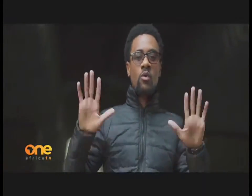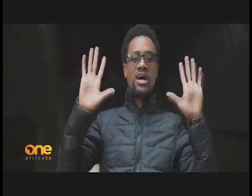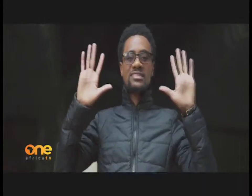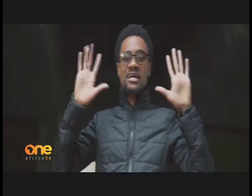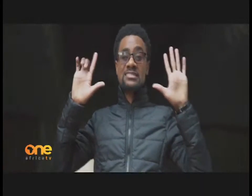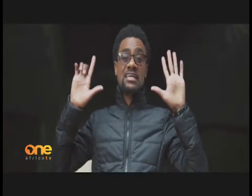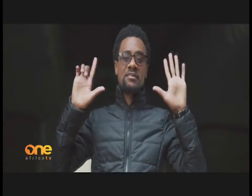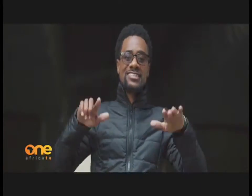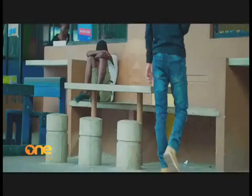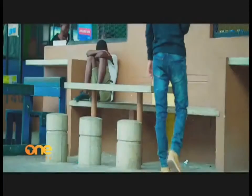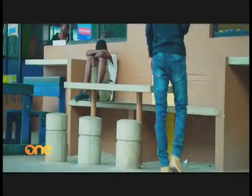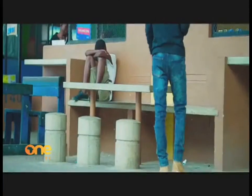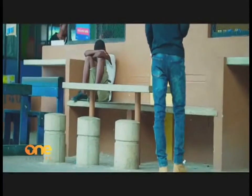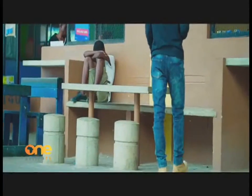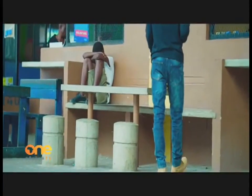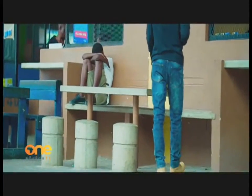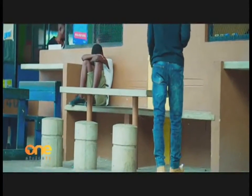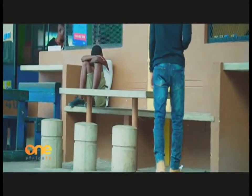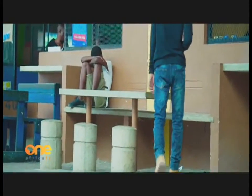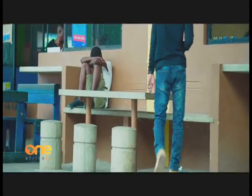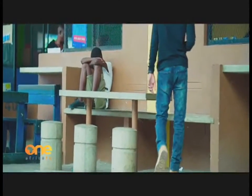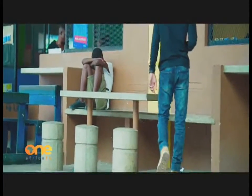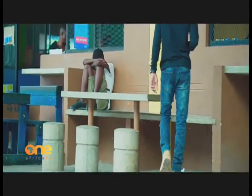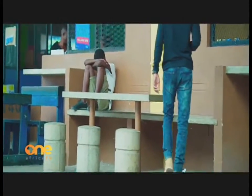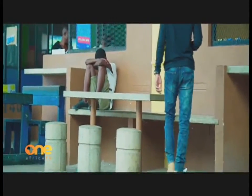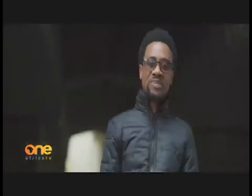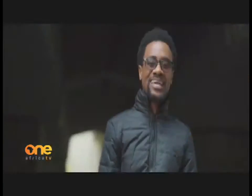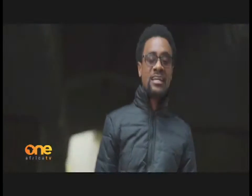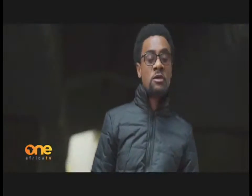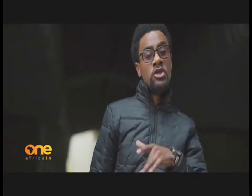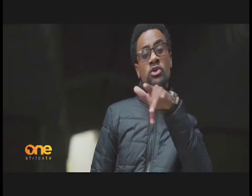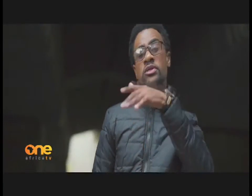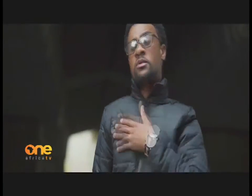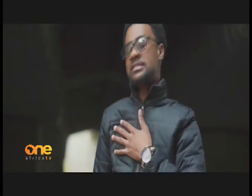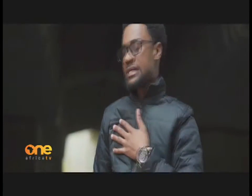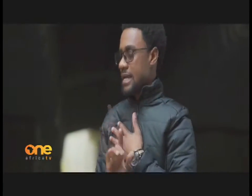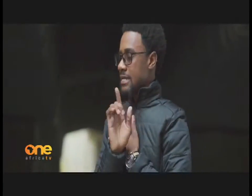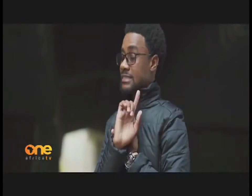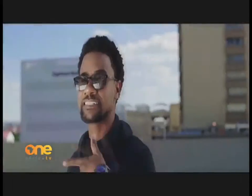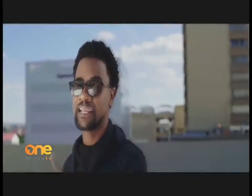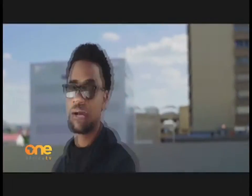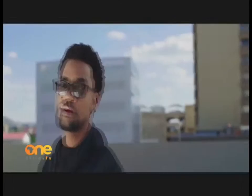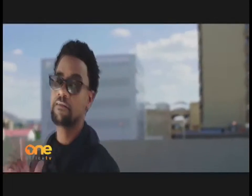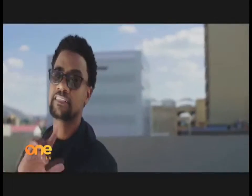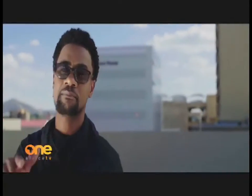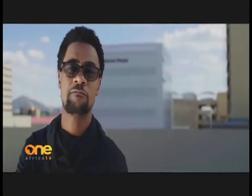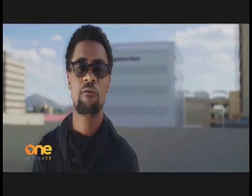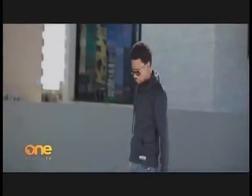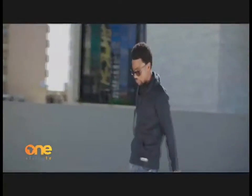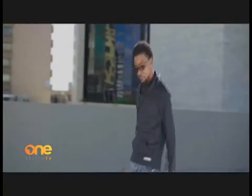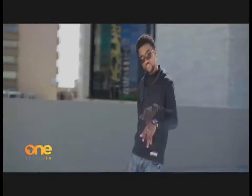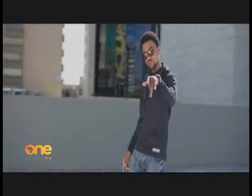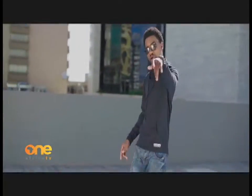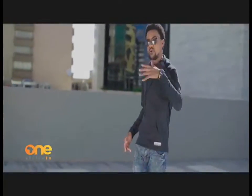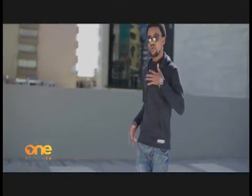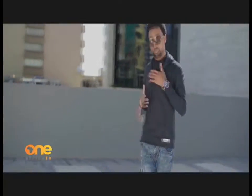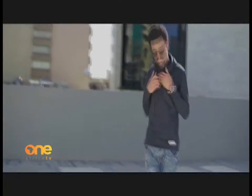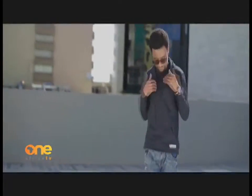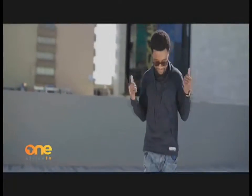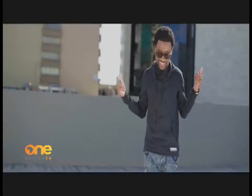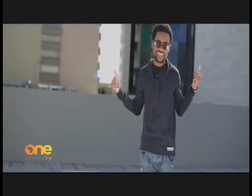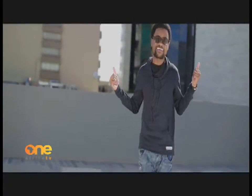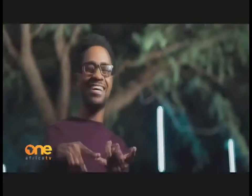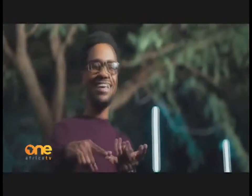I was just 17. You're the reason that I made it through all the pain. You're the reason that I stand up every time I fall. You're my hope